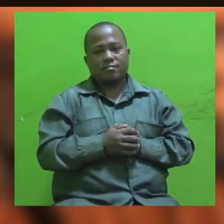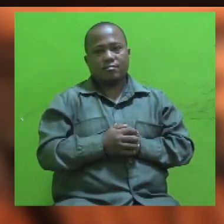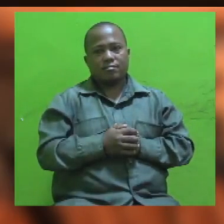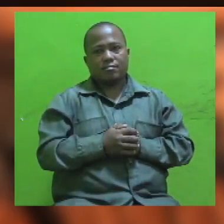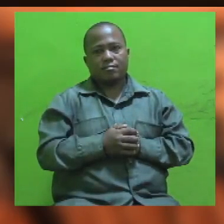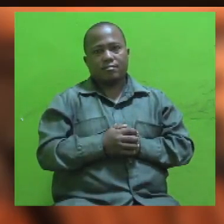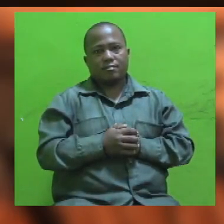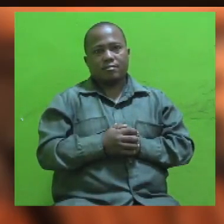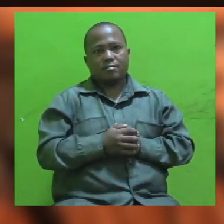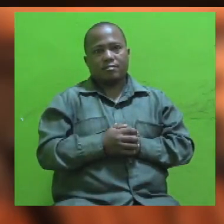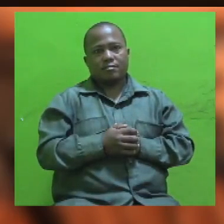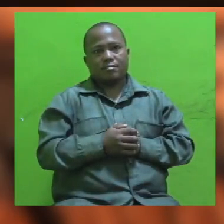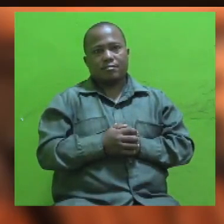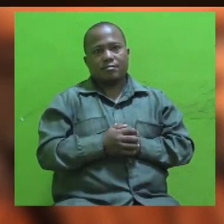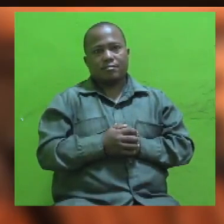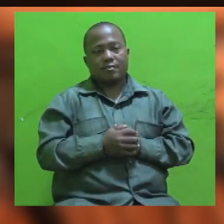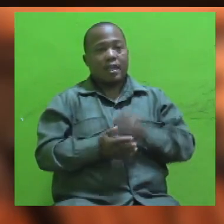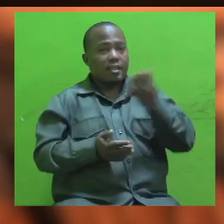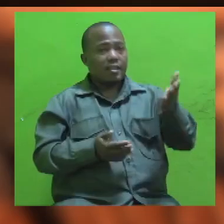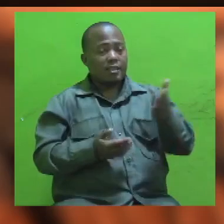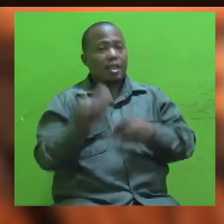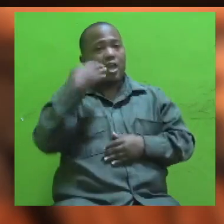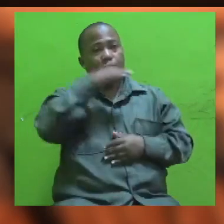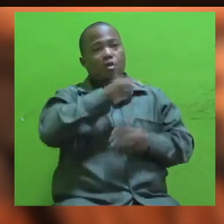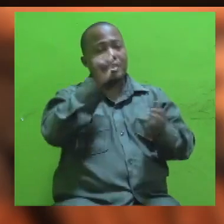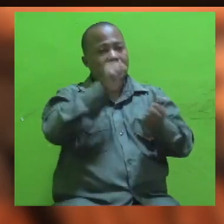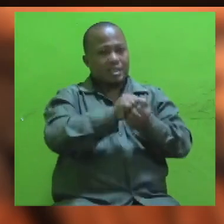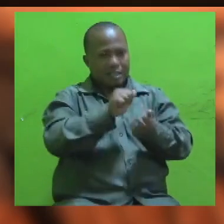lives in the ward. This is very important things. I help my